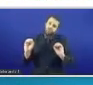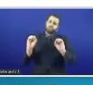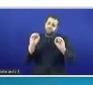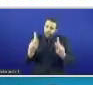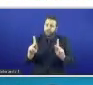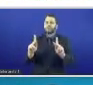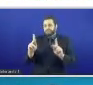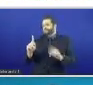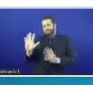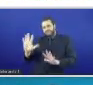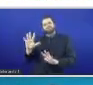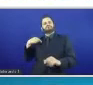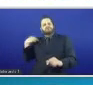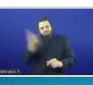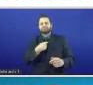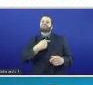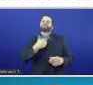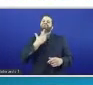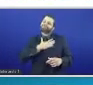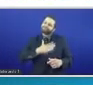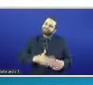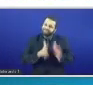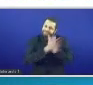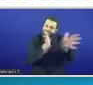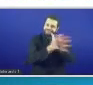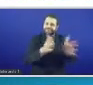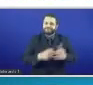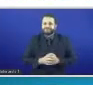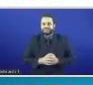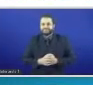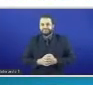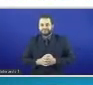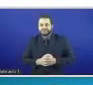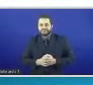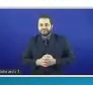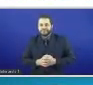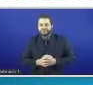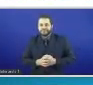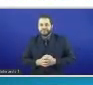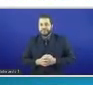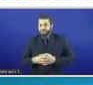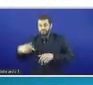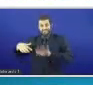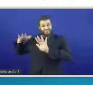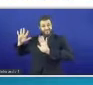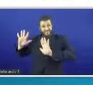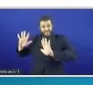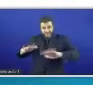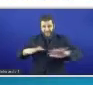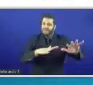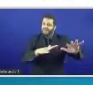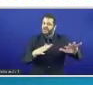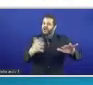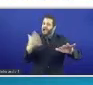don't just mean a protest, just mobilizing on the streets. I mean the manner in